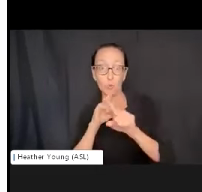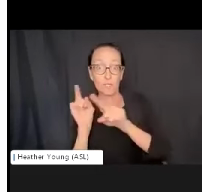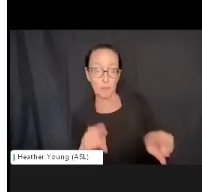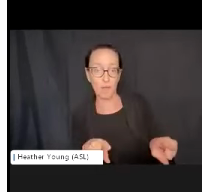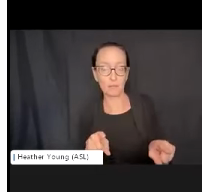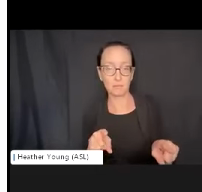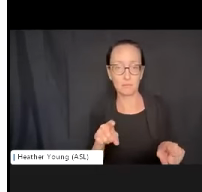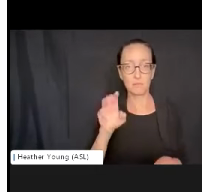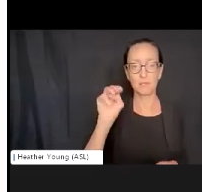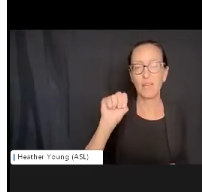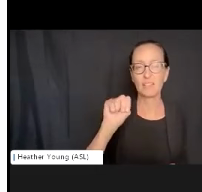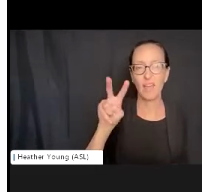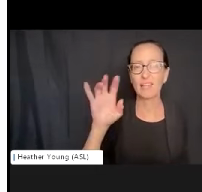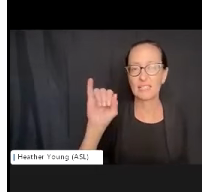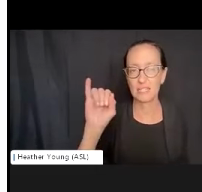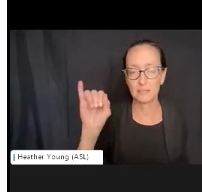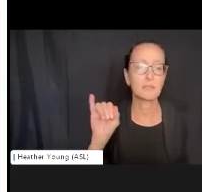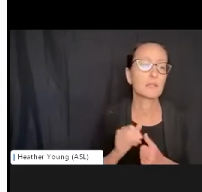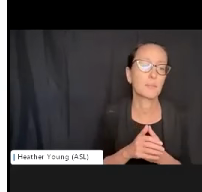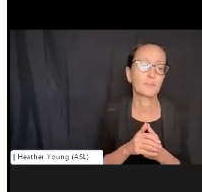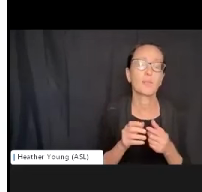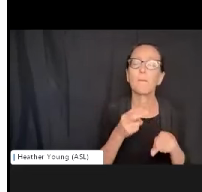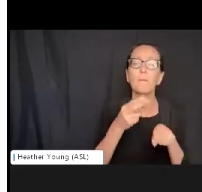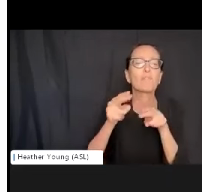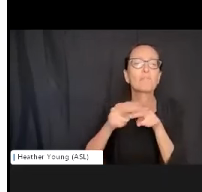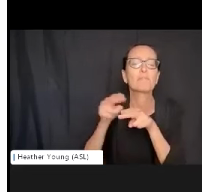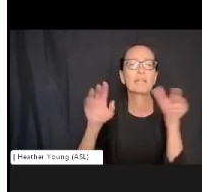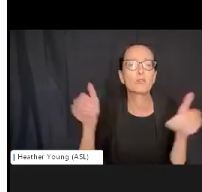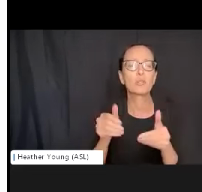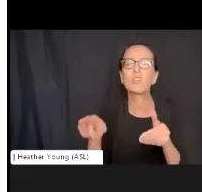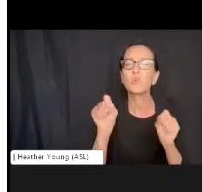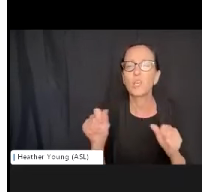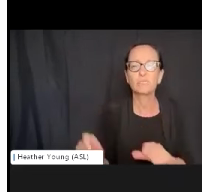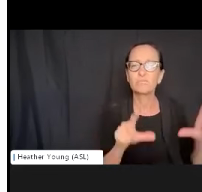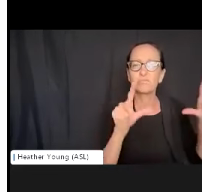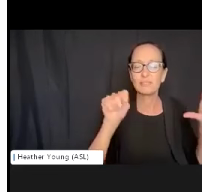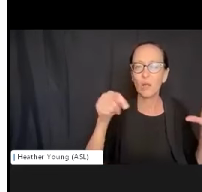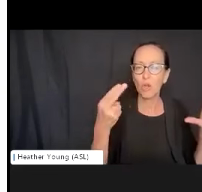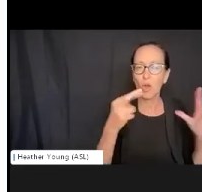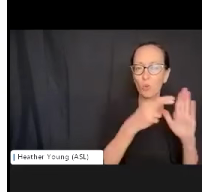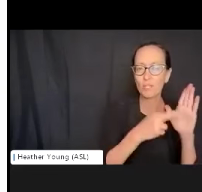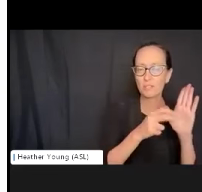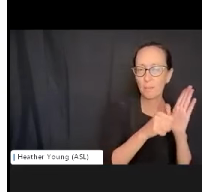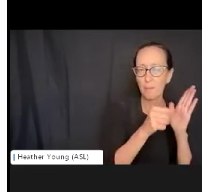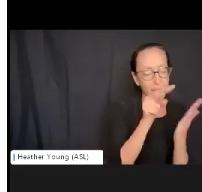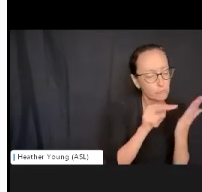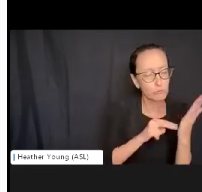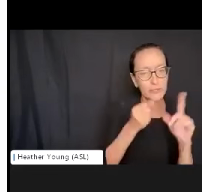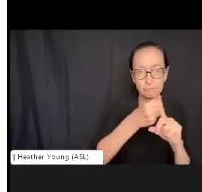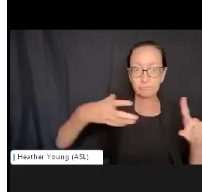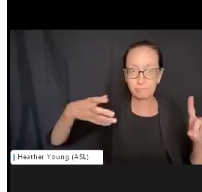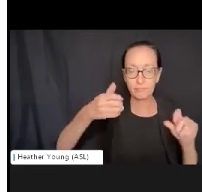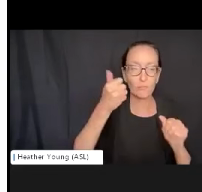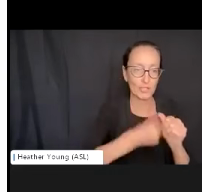violence incidents. I'm going to give very brief introductions, but you can go to our town hall registration page for more information about each of our